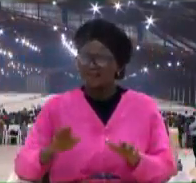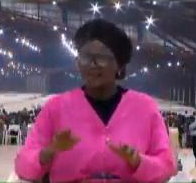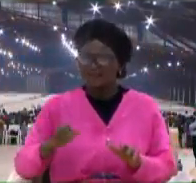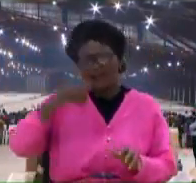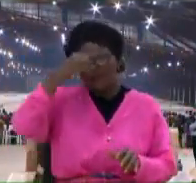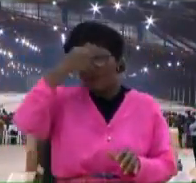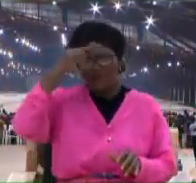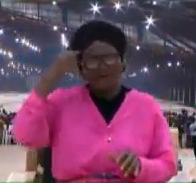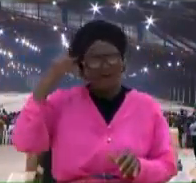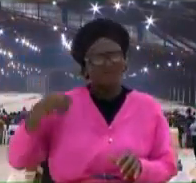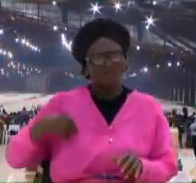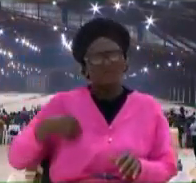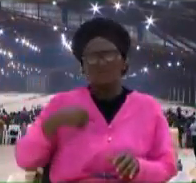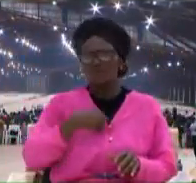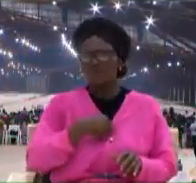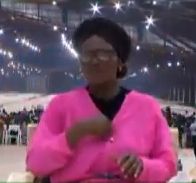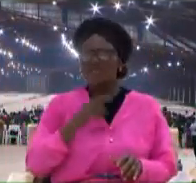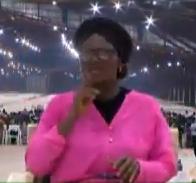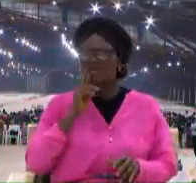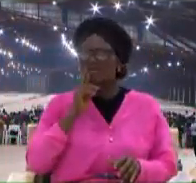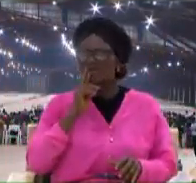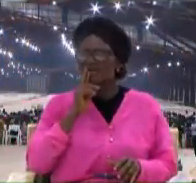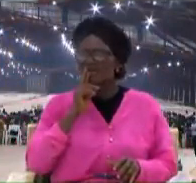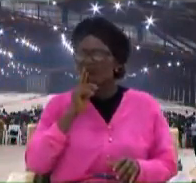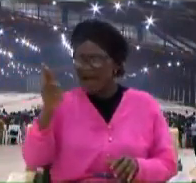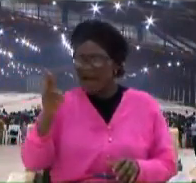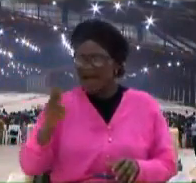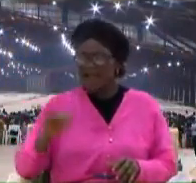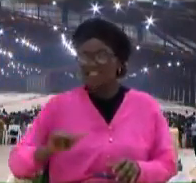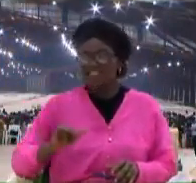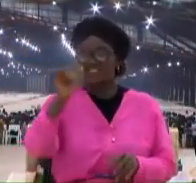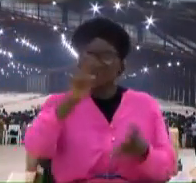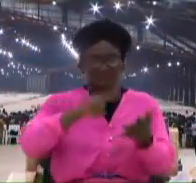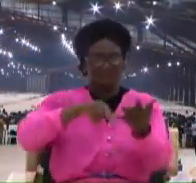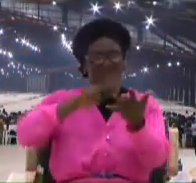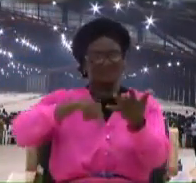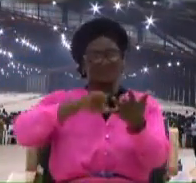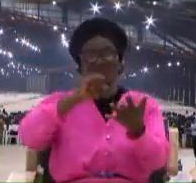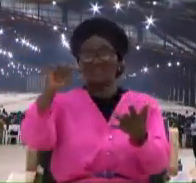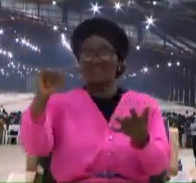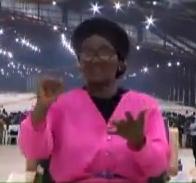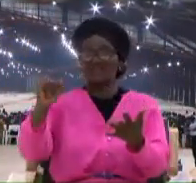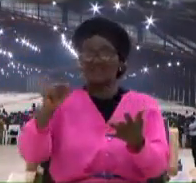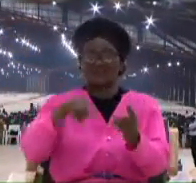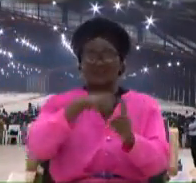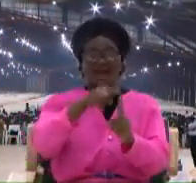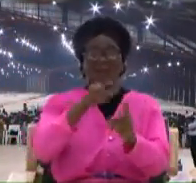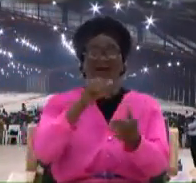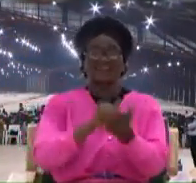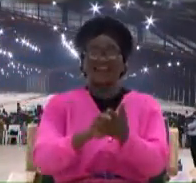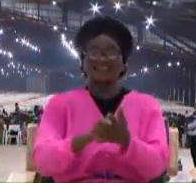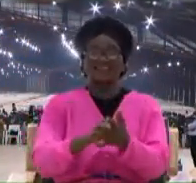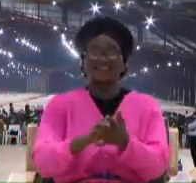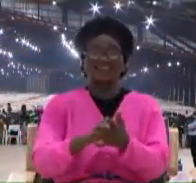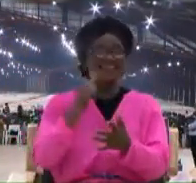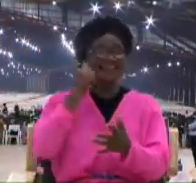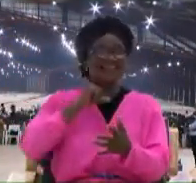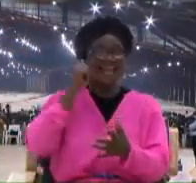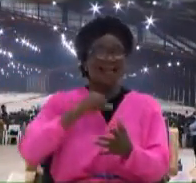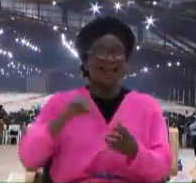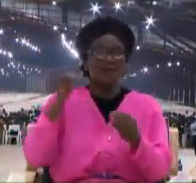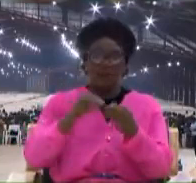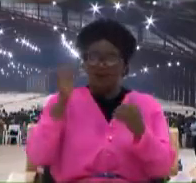Because we are still reading about that girl more than 2,000 years later.